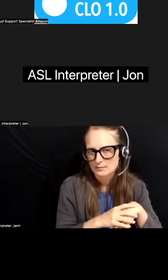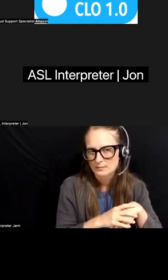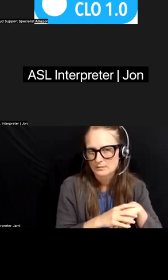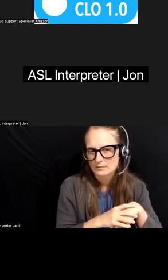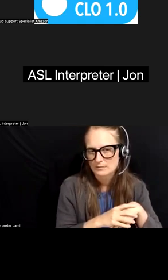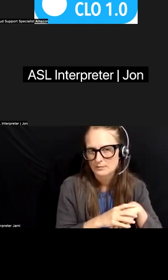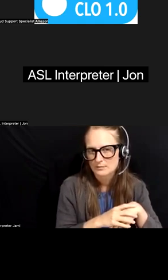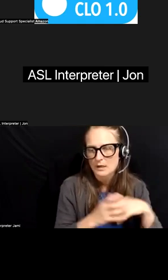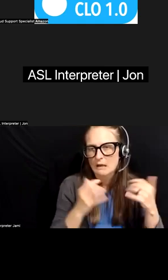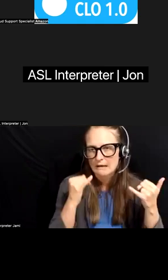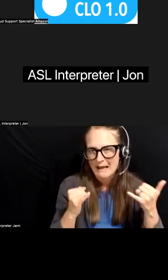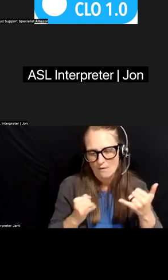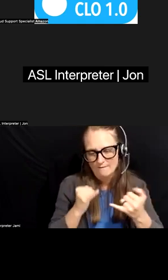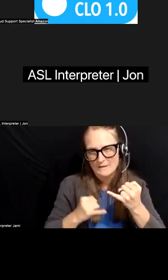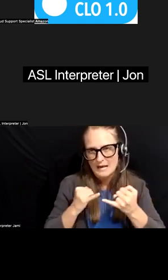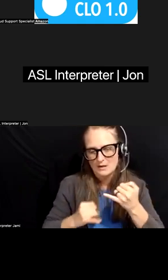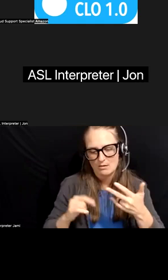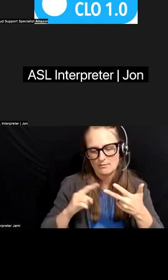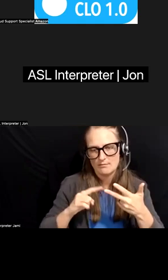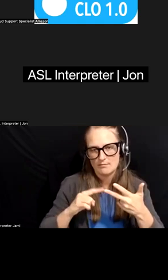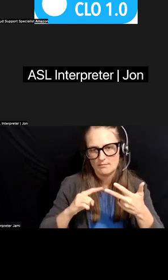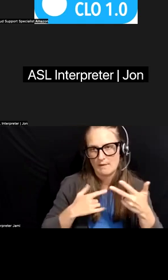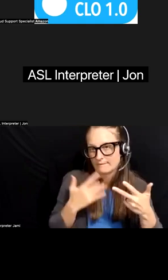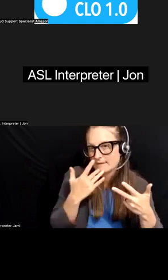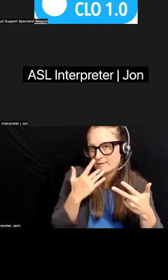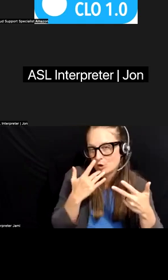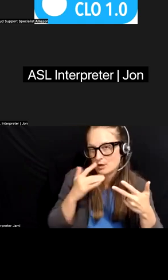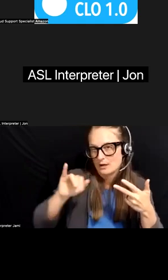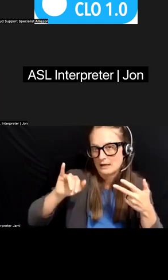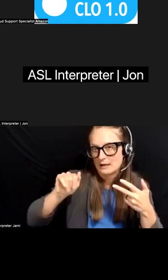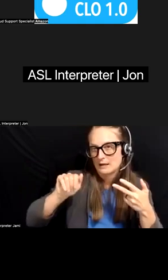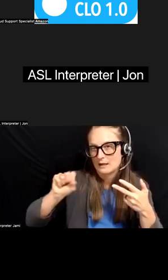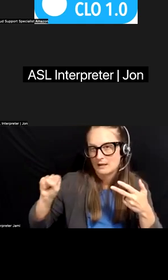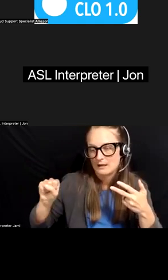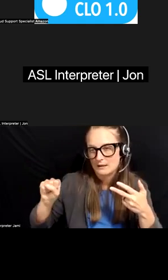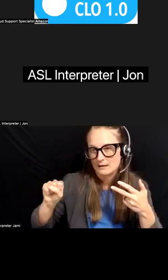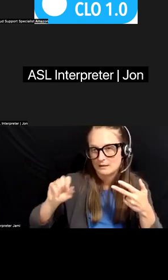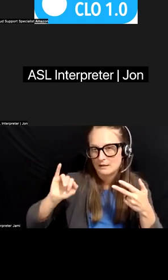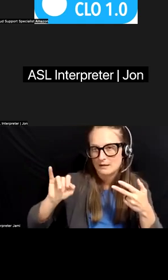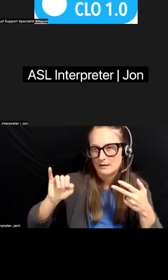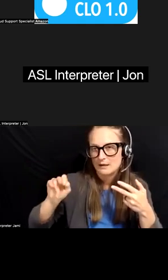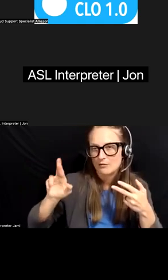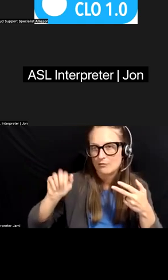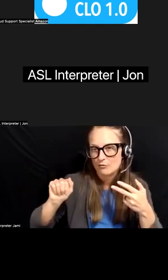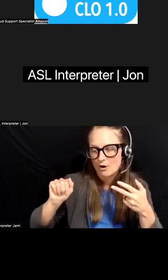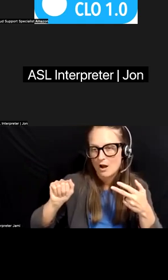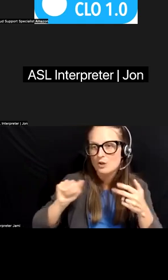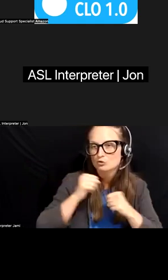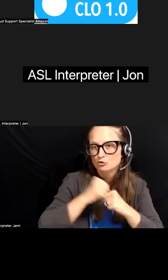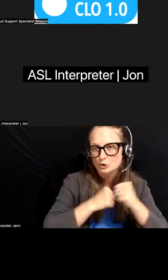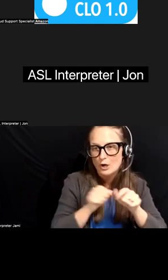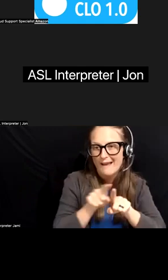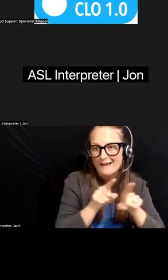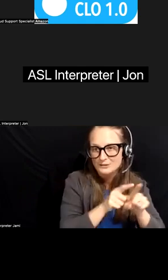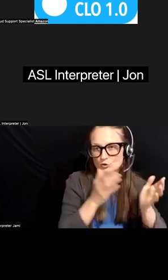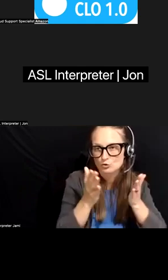All right, let's look at the final one, my favorite What one. is EaaS? Is the EaaS, or Infrastructure as a Service. This service offers